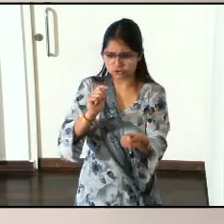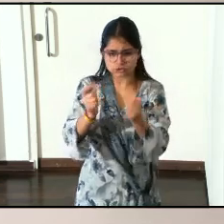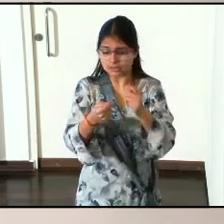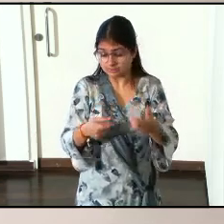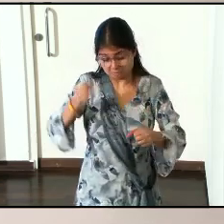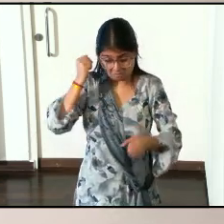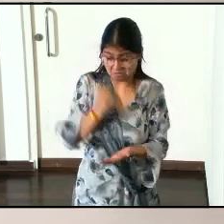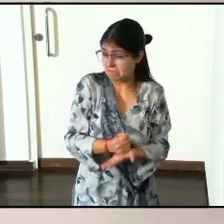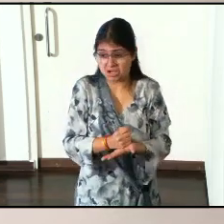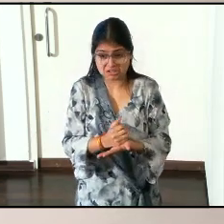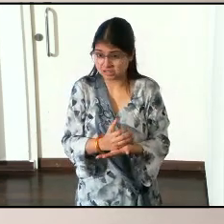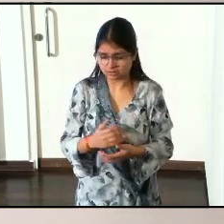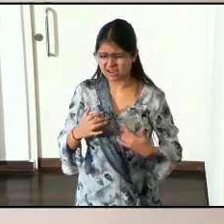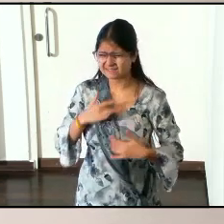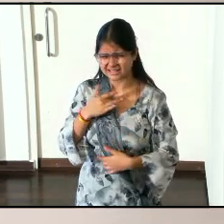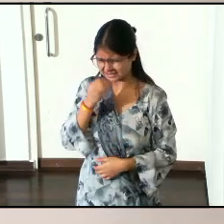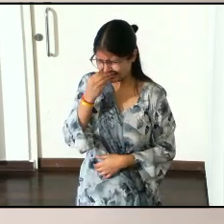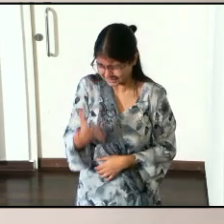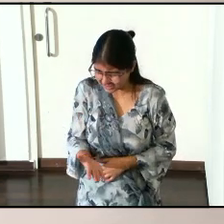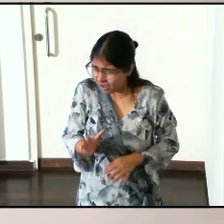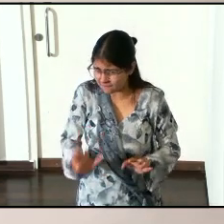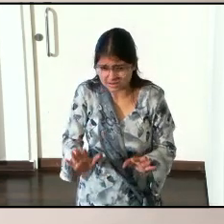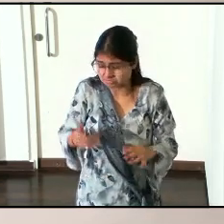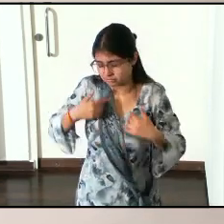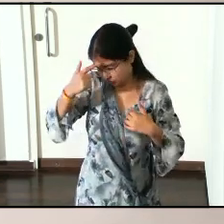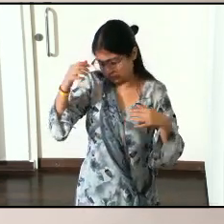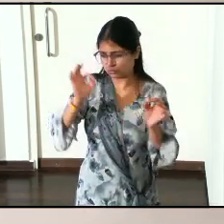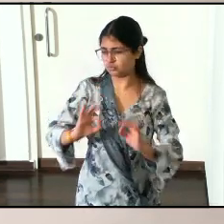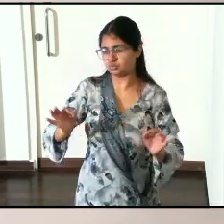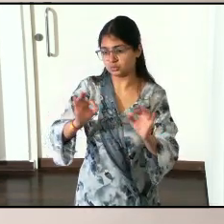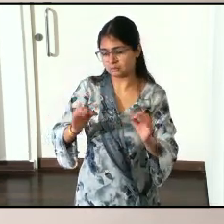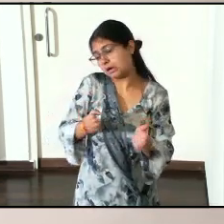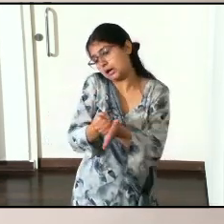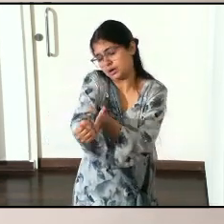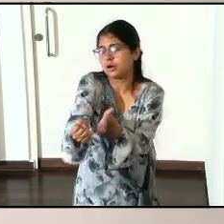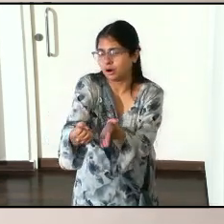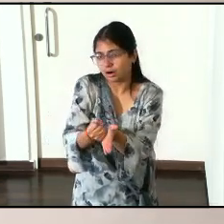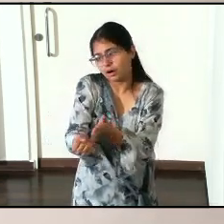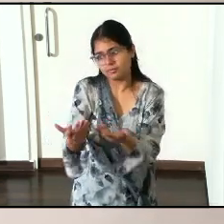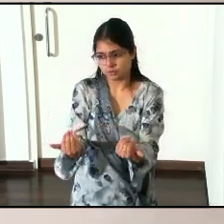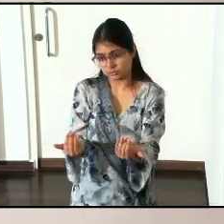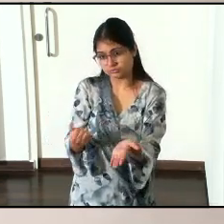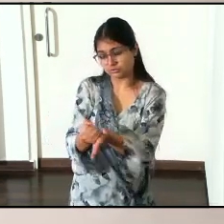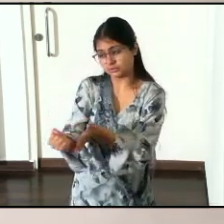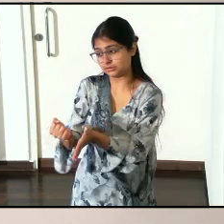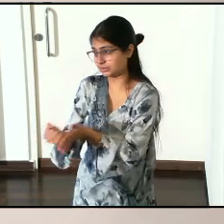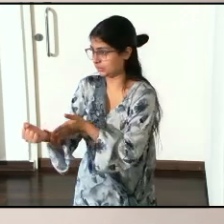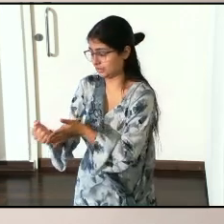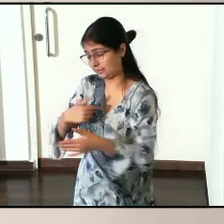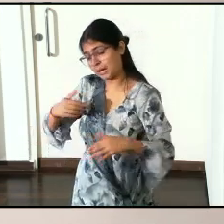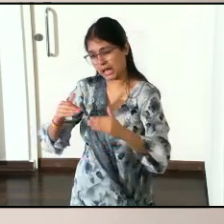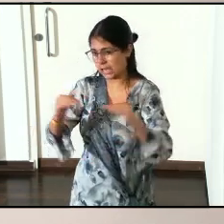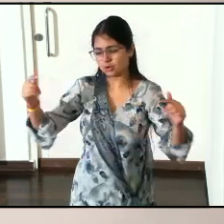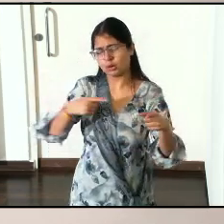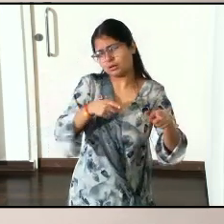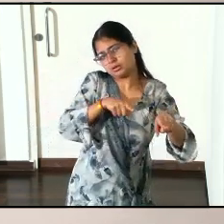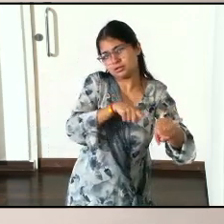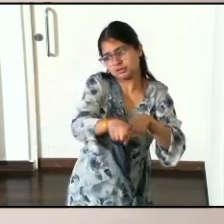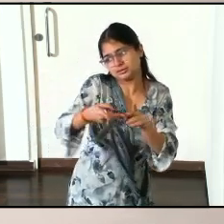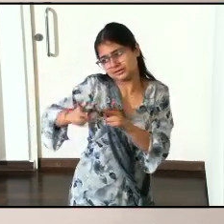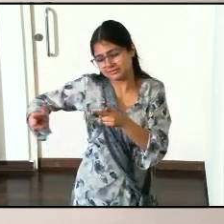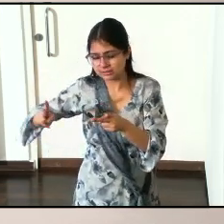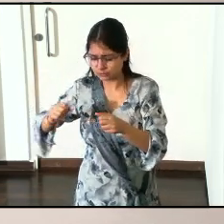how easy it will be to actually, it's worth a try, but I can also equally give you a different example from my